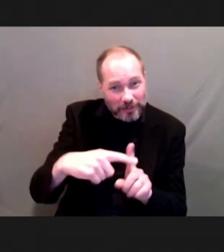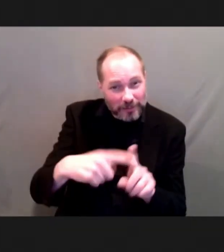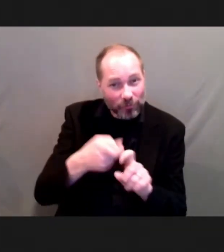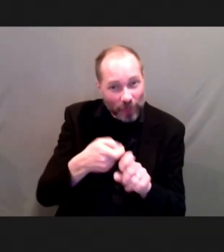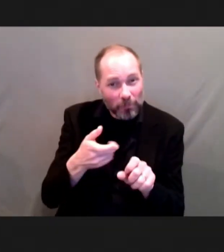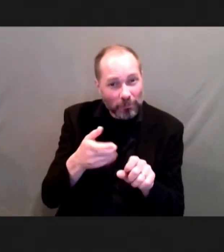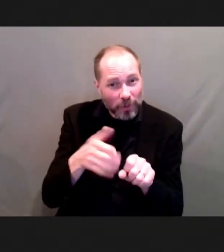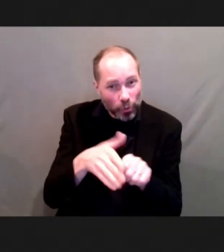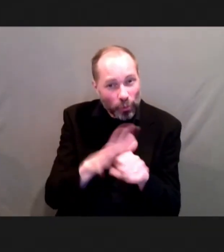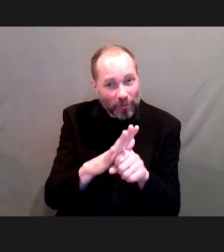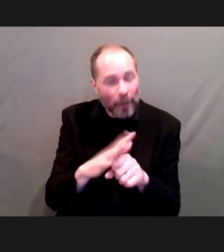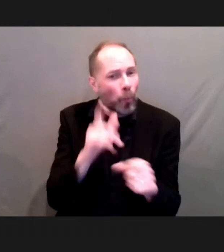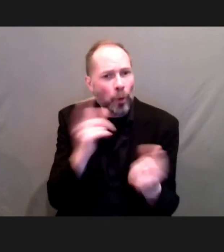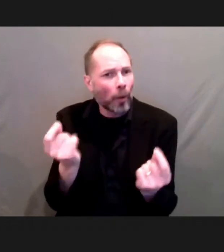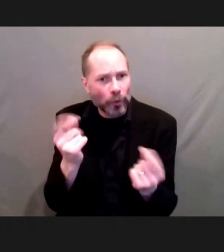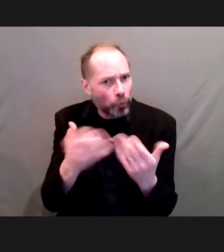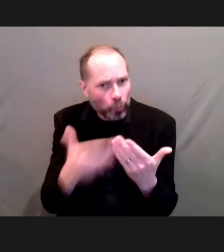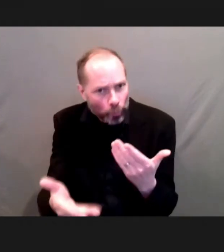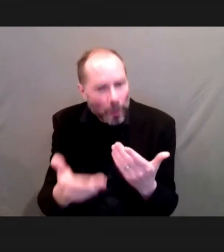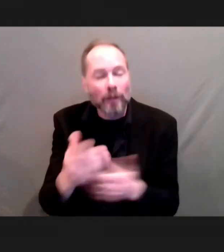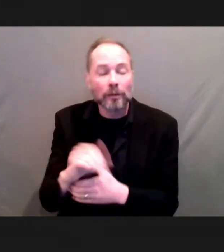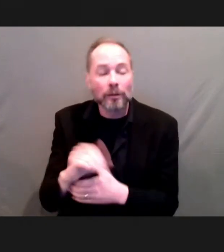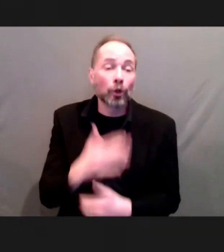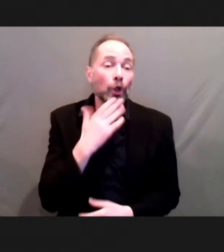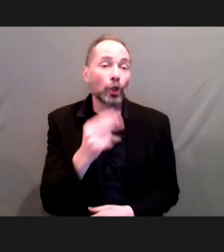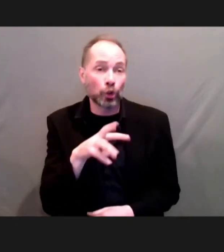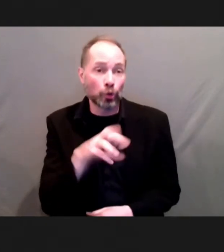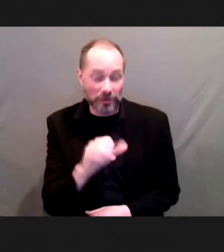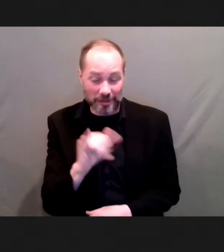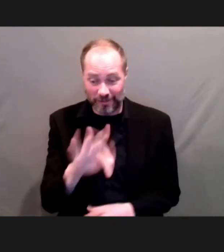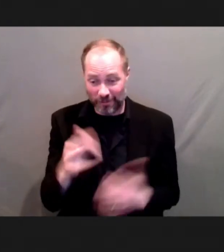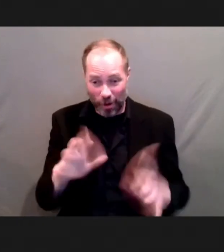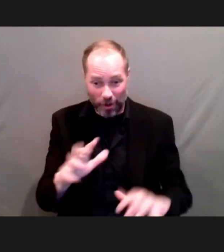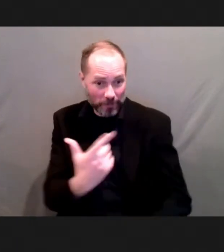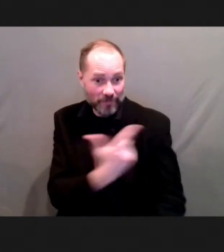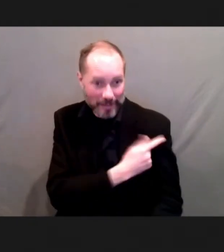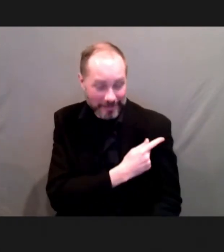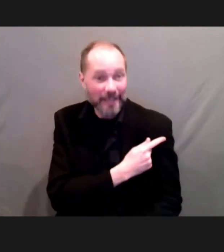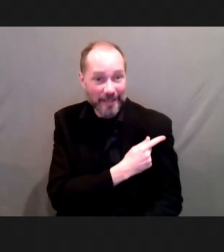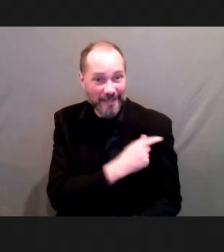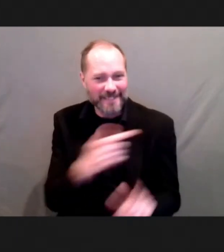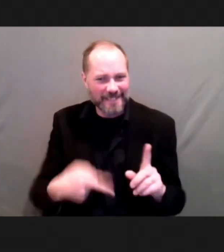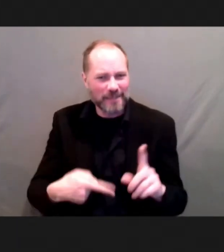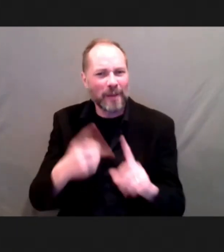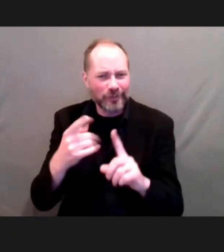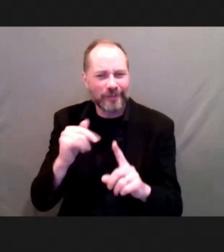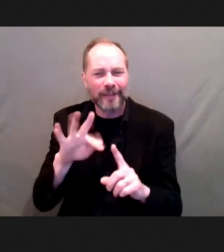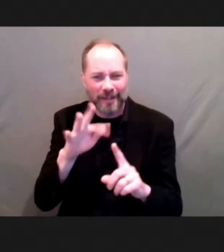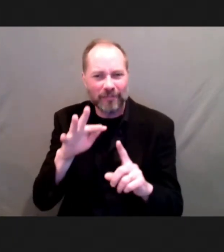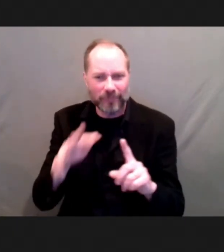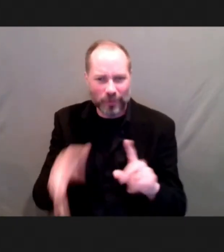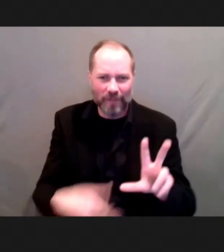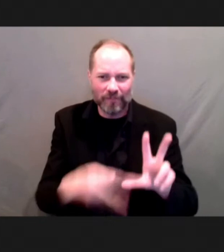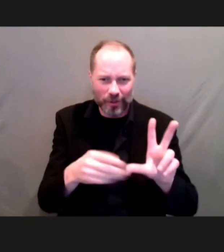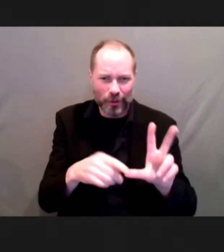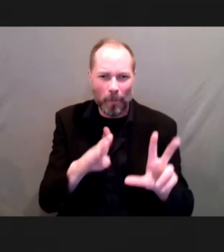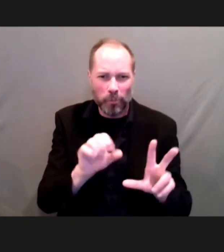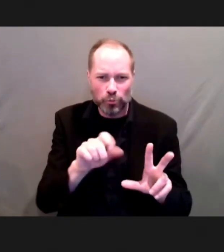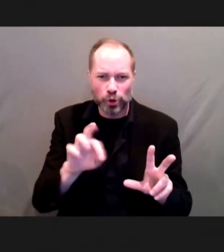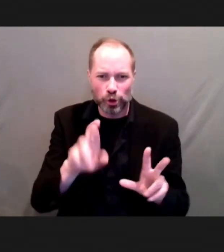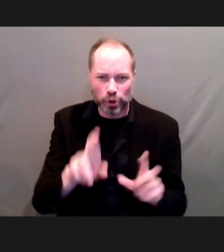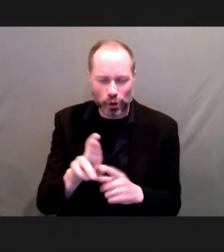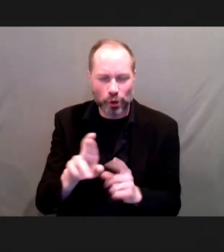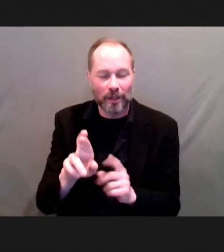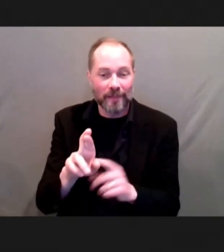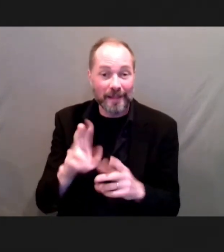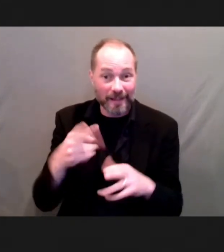Frantz will inform you of that. The good news is if you've been vaccinated, especially if you've been boosted with all three, the risk of having a severe health outcome